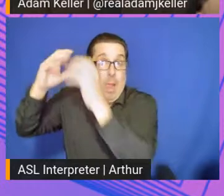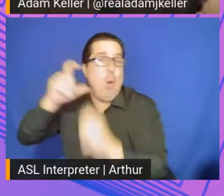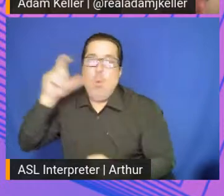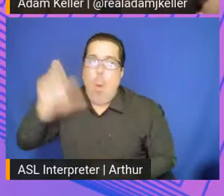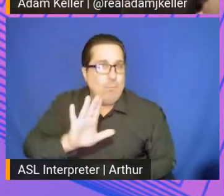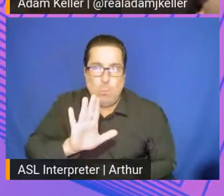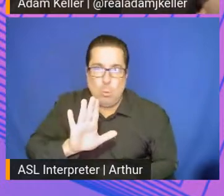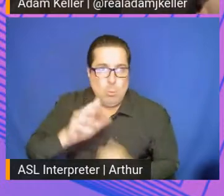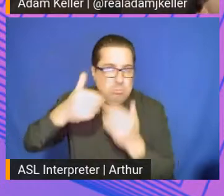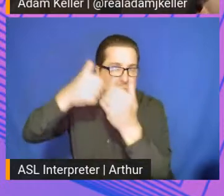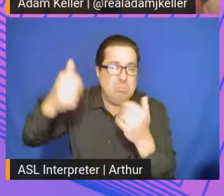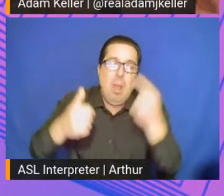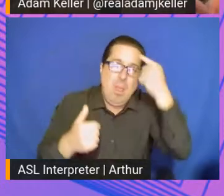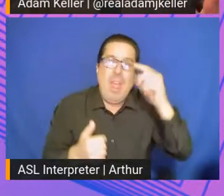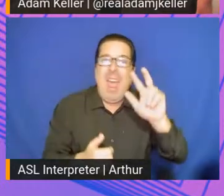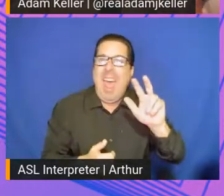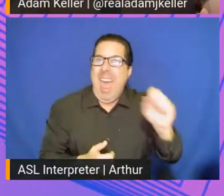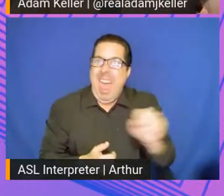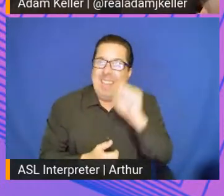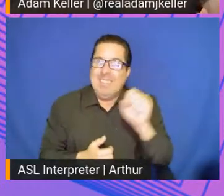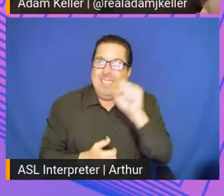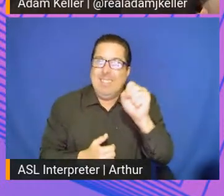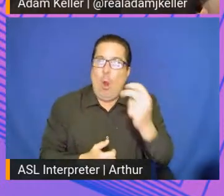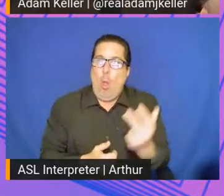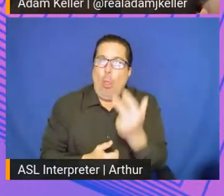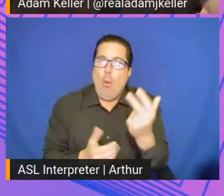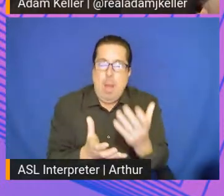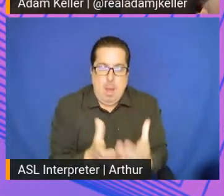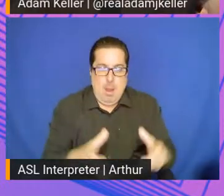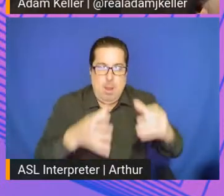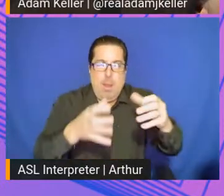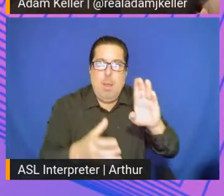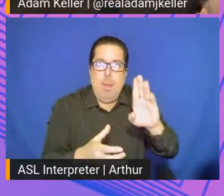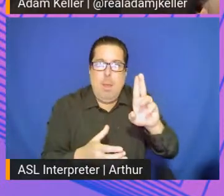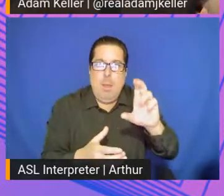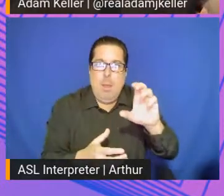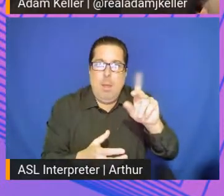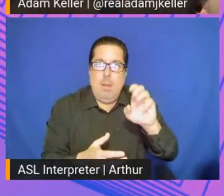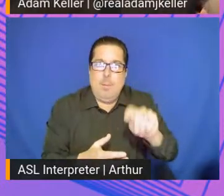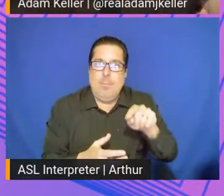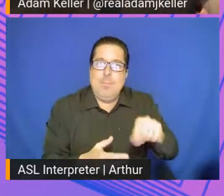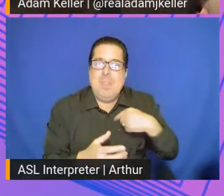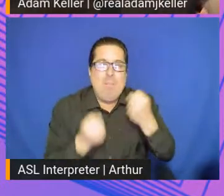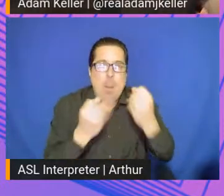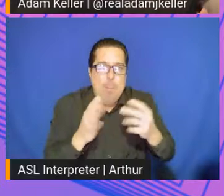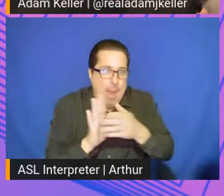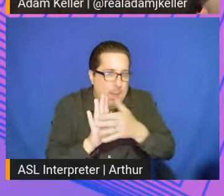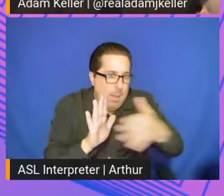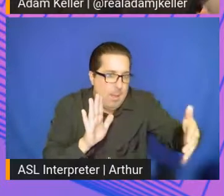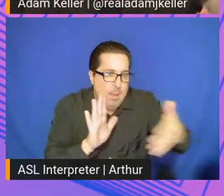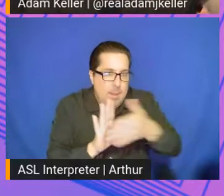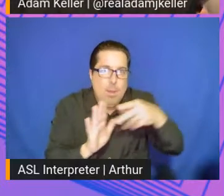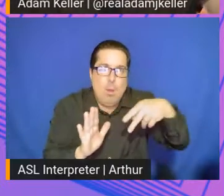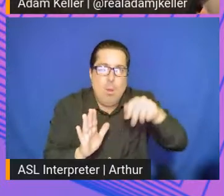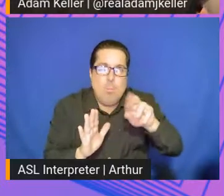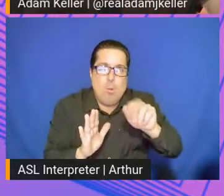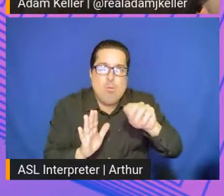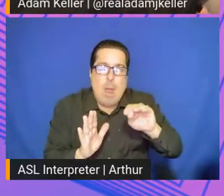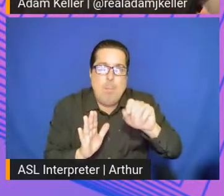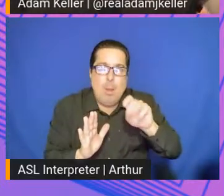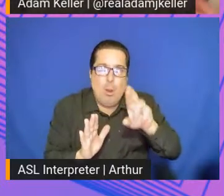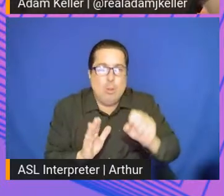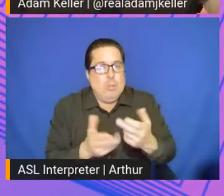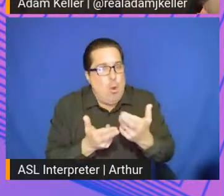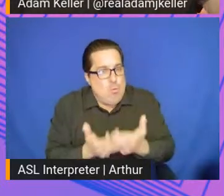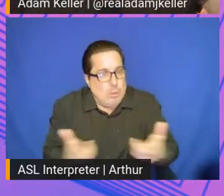like an S3 bucket. An S3 bucket has many parameters. There's resource policies. I want to